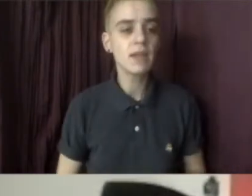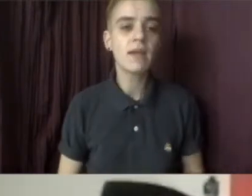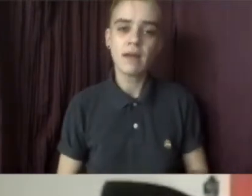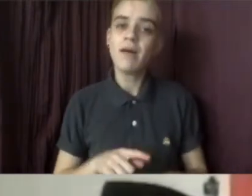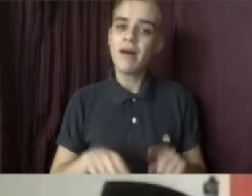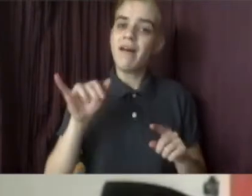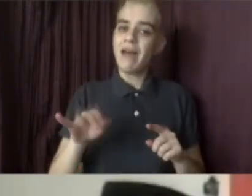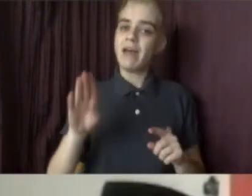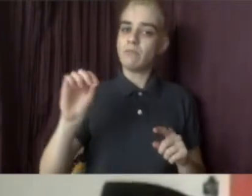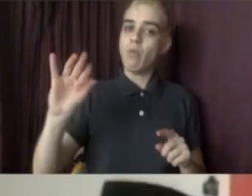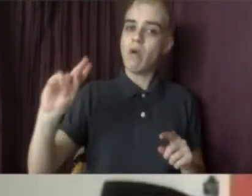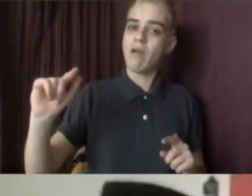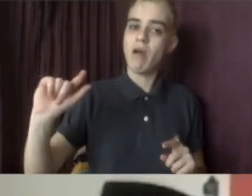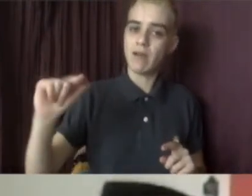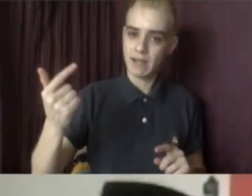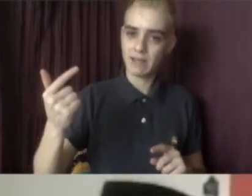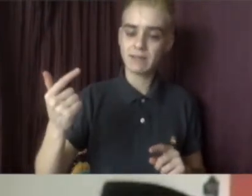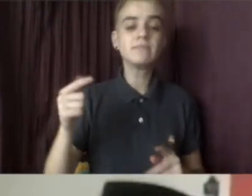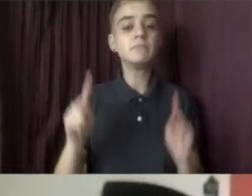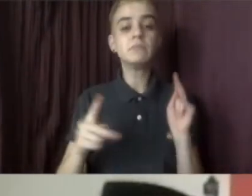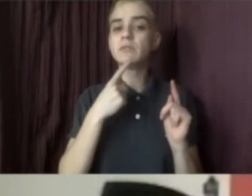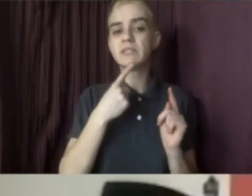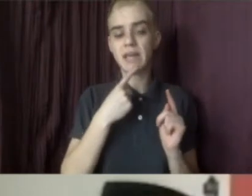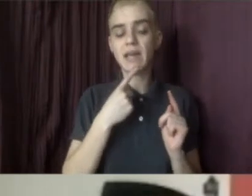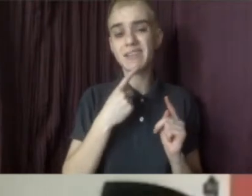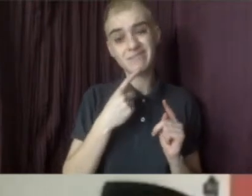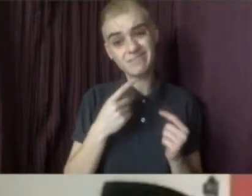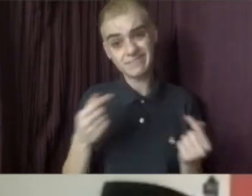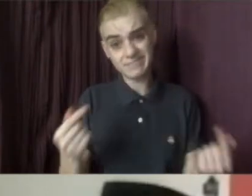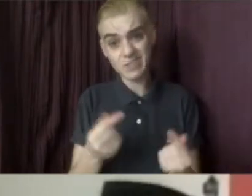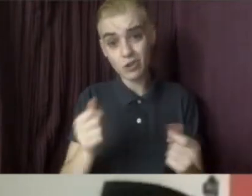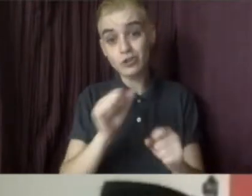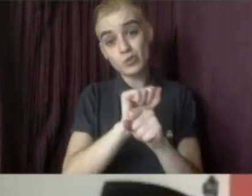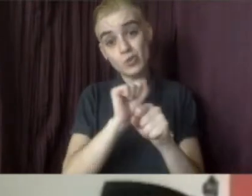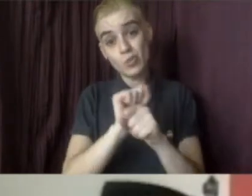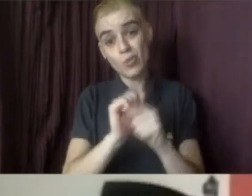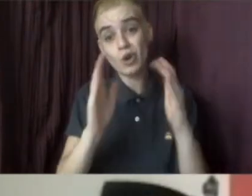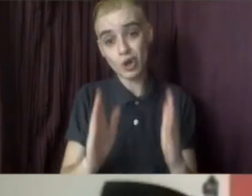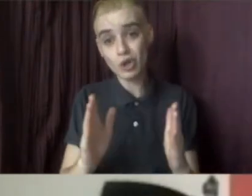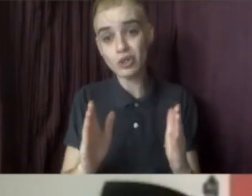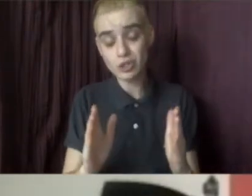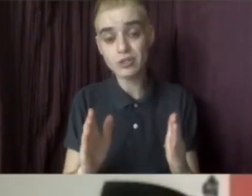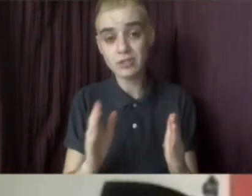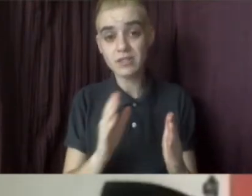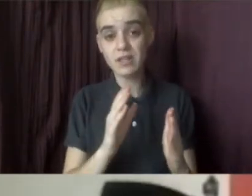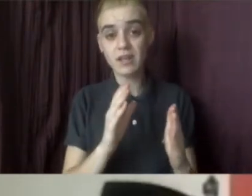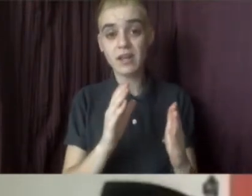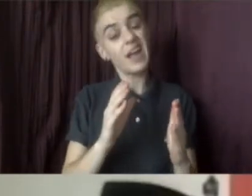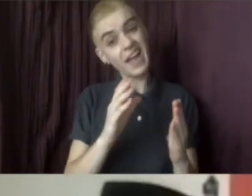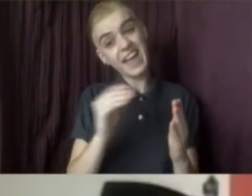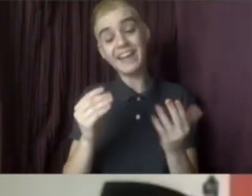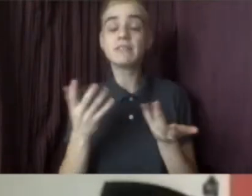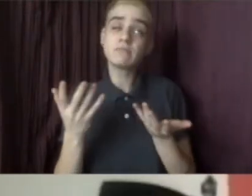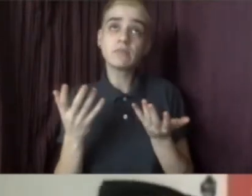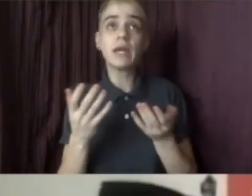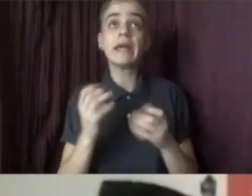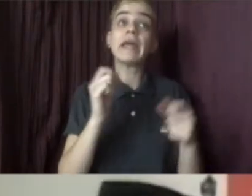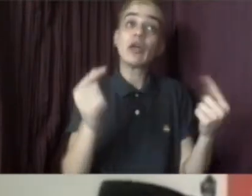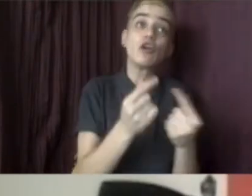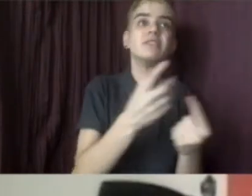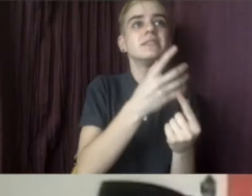but I'm a seasoned person. Some of my first activism was South Africa. And it was us. There